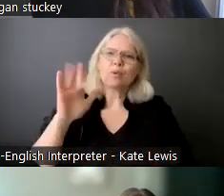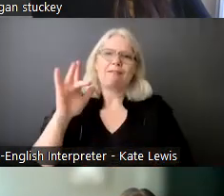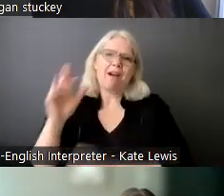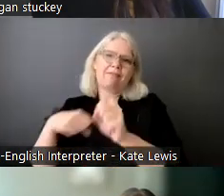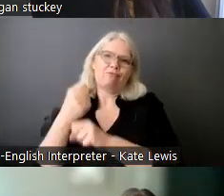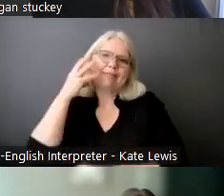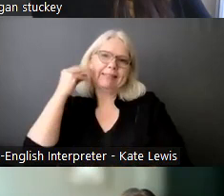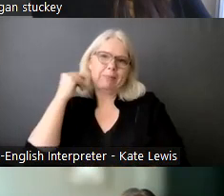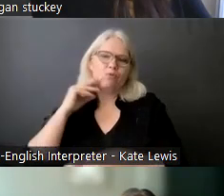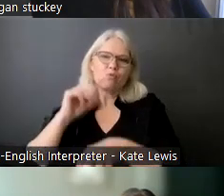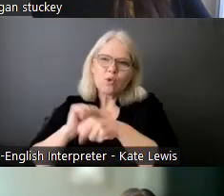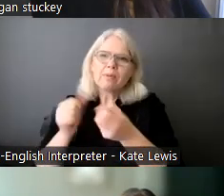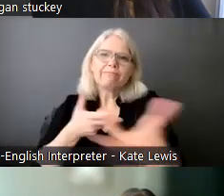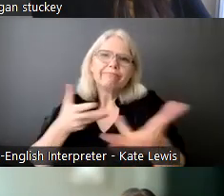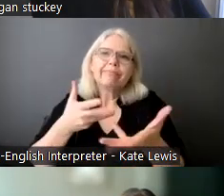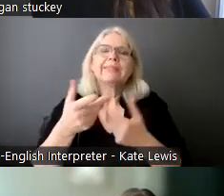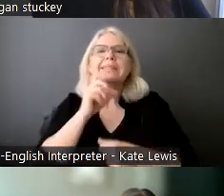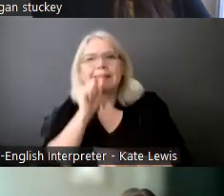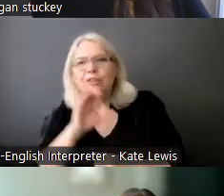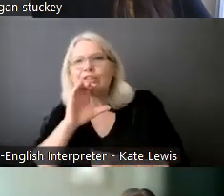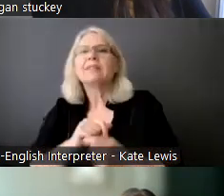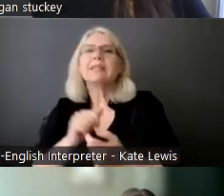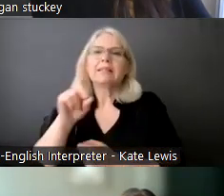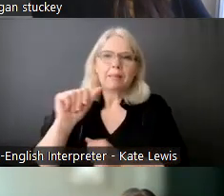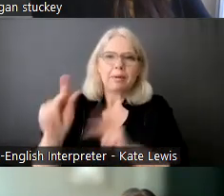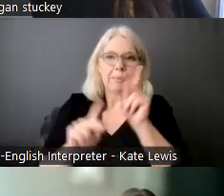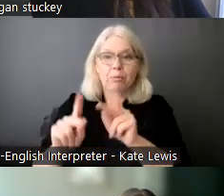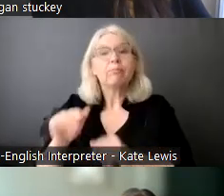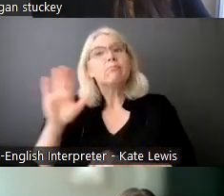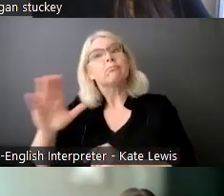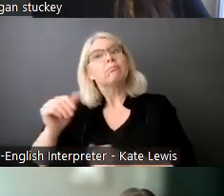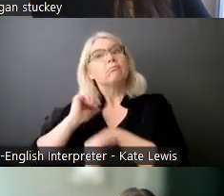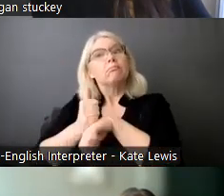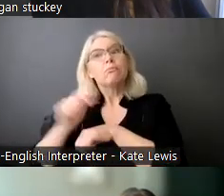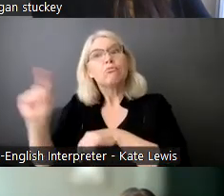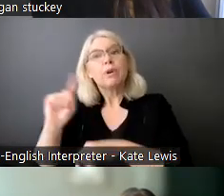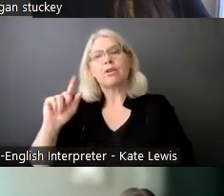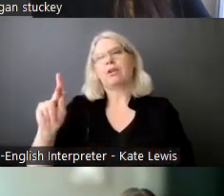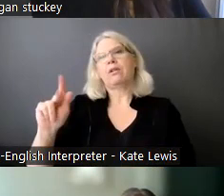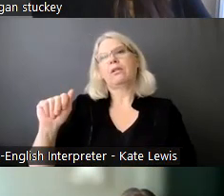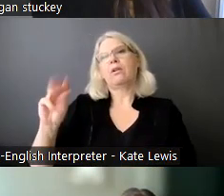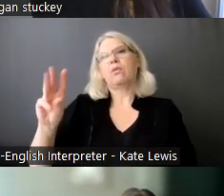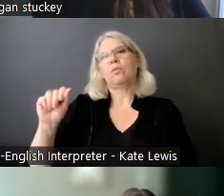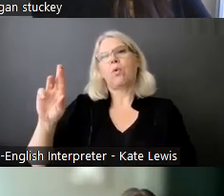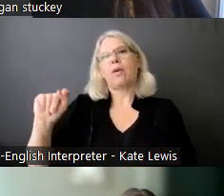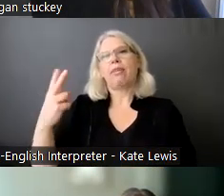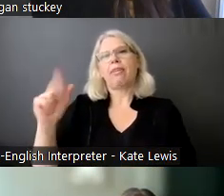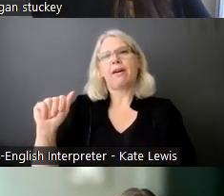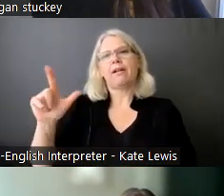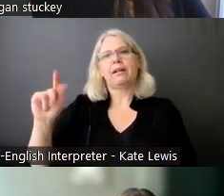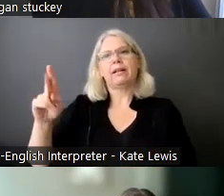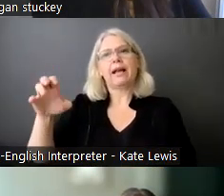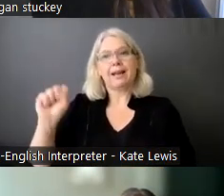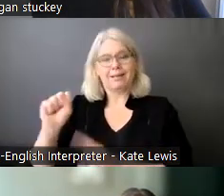disabled. She is based in the city of Kawartha Lakes, but has been providing virtual and in-person assessments throughout Central